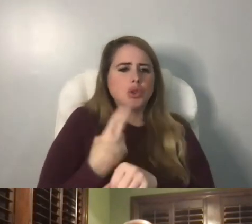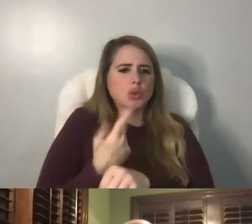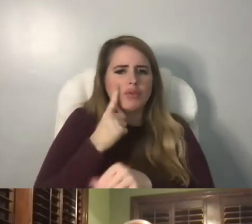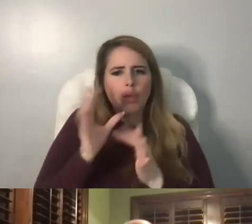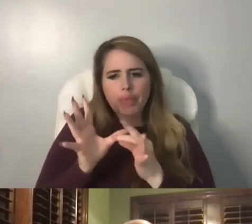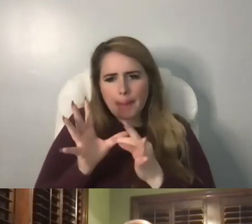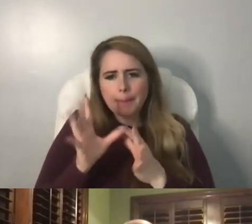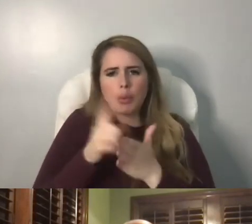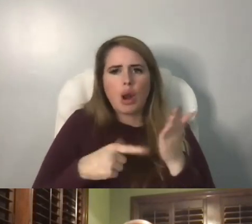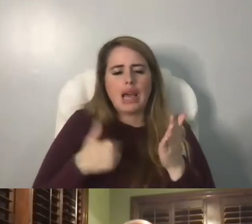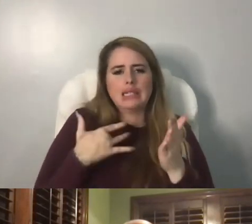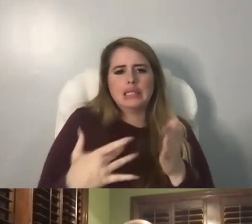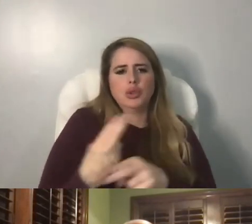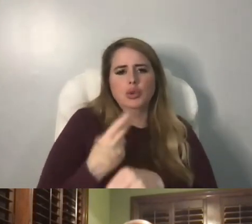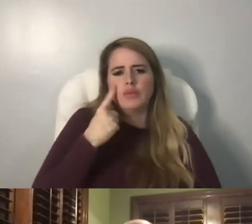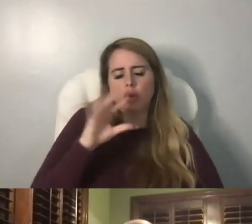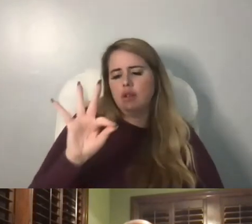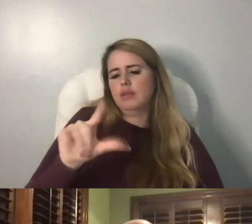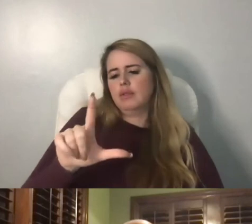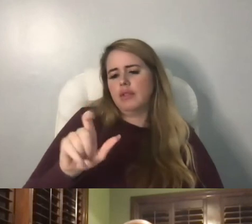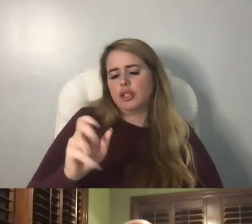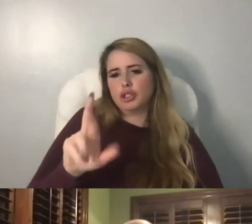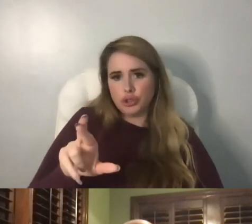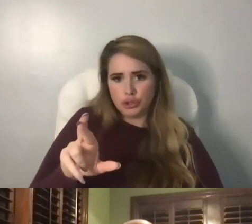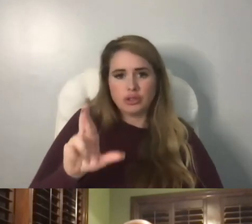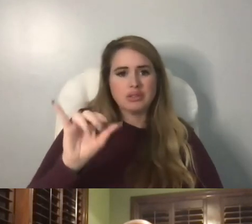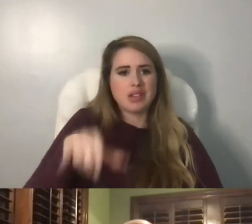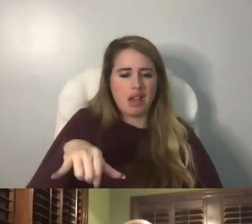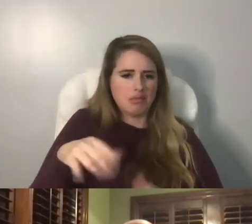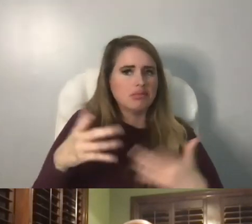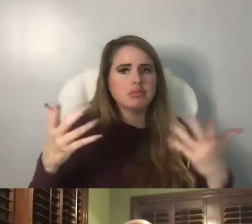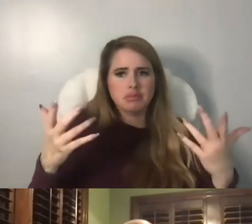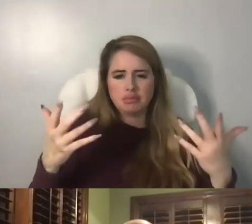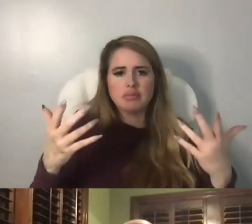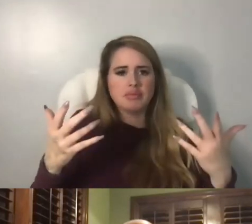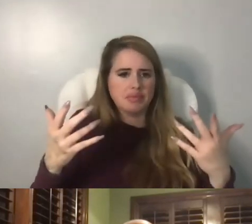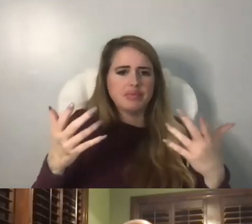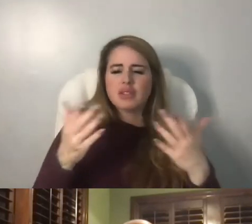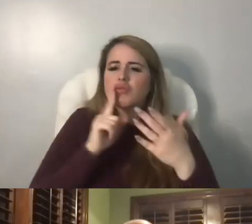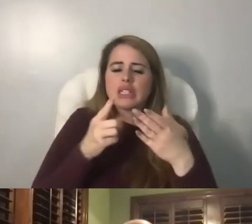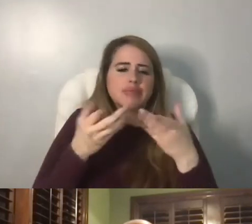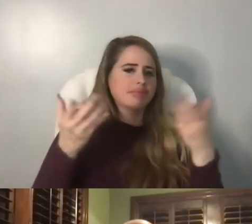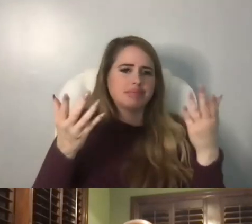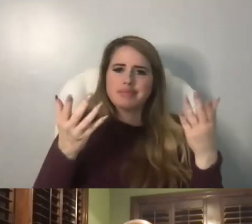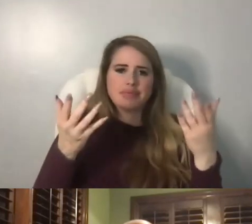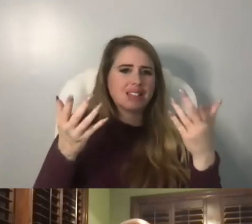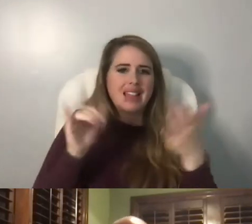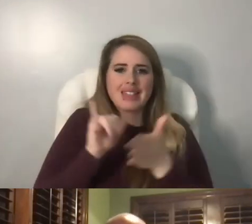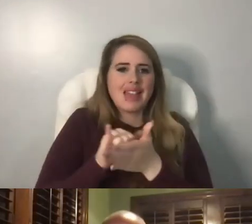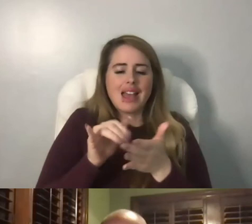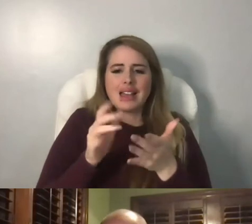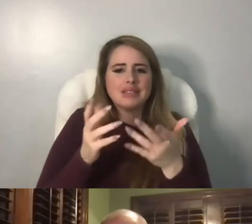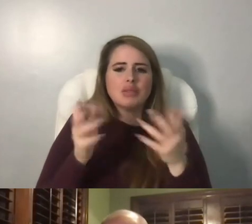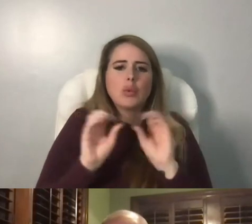I use, is the flexor carpi radialis tendon. And there is really there's